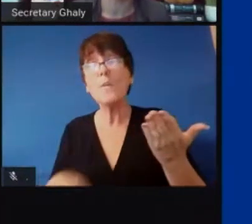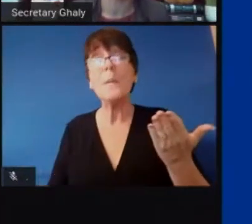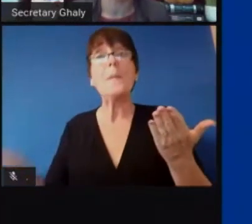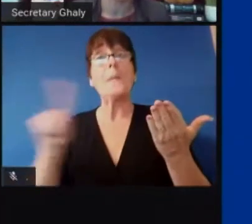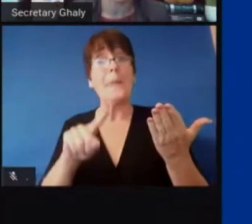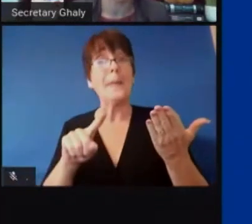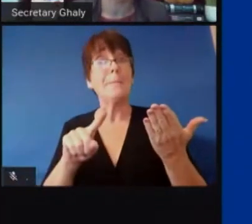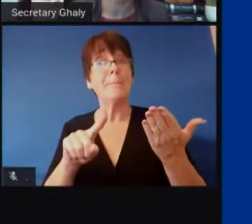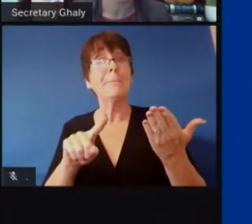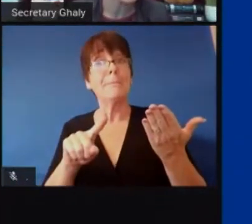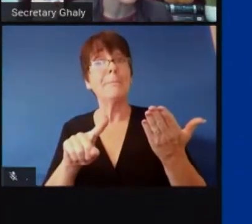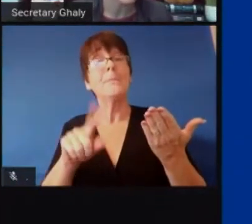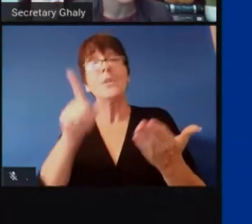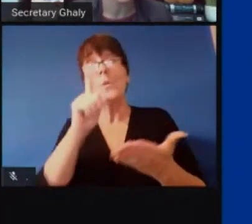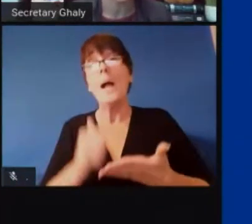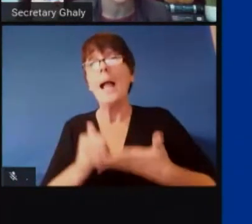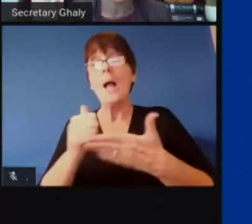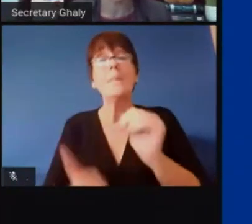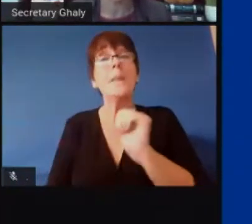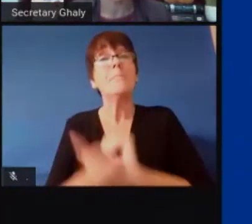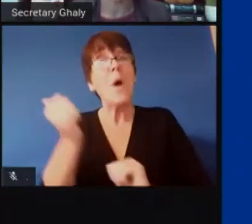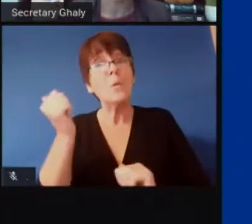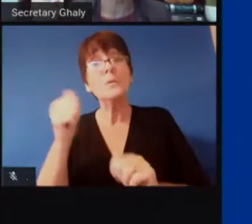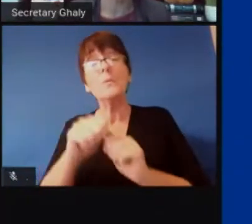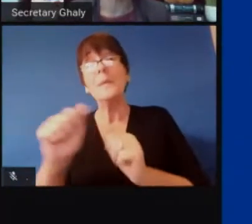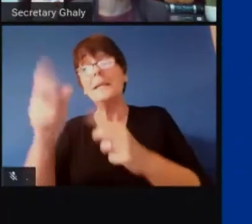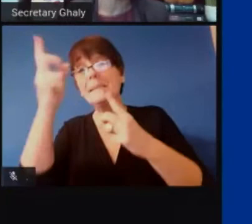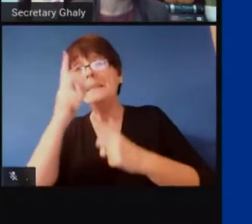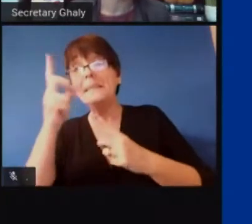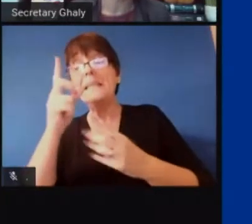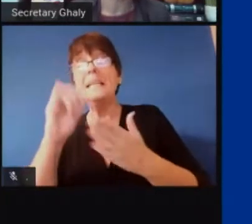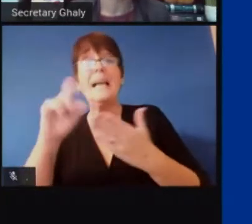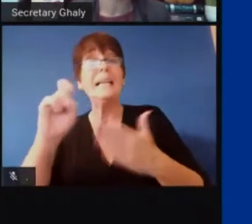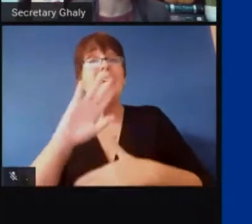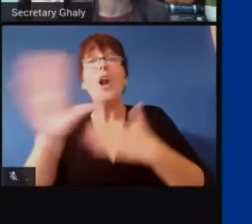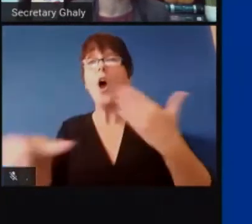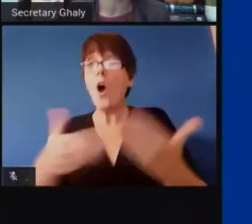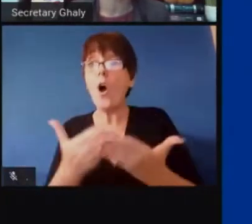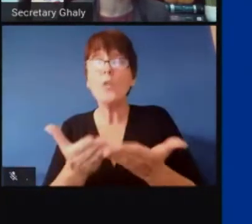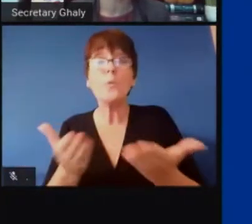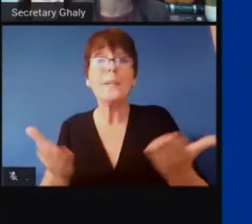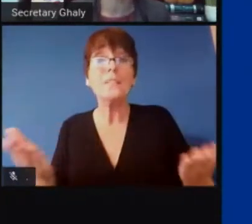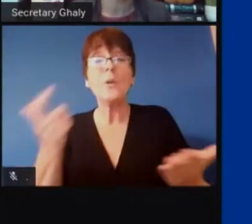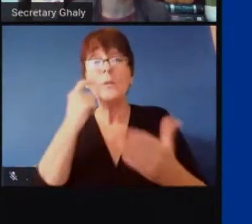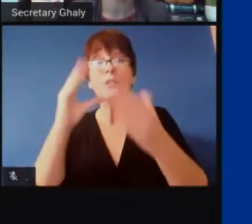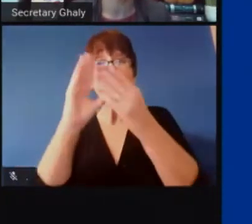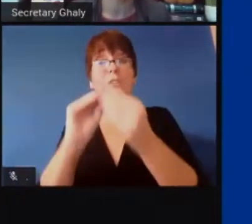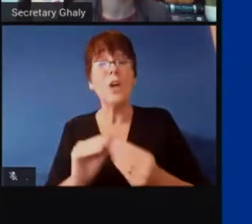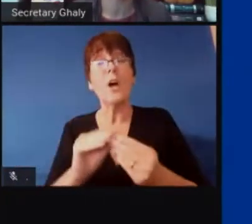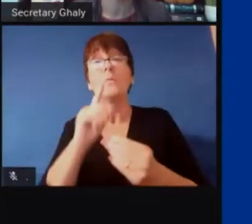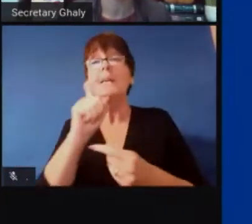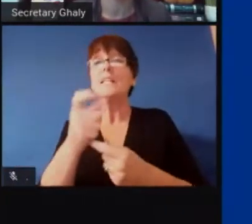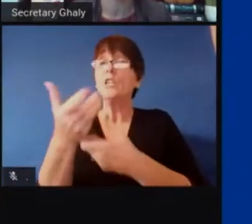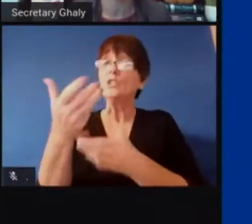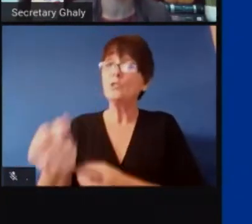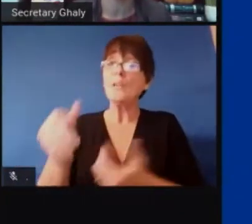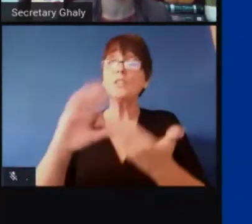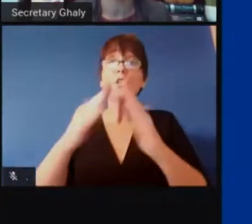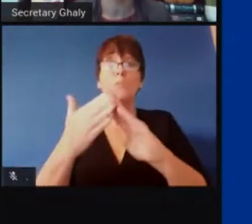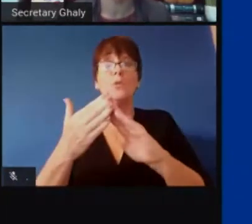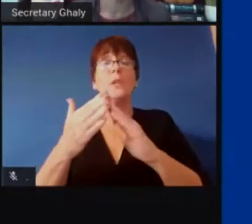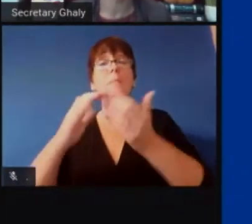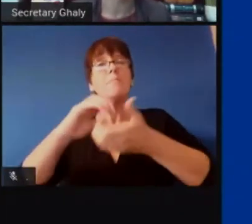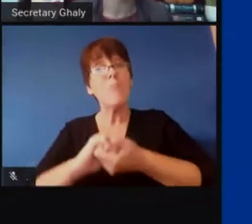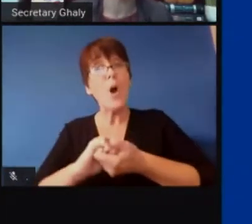are having the most disease and that need all of these resources we just talked about, we really need trusted community partners to be able to